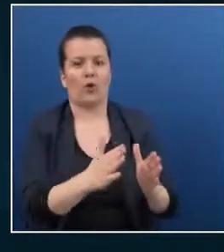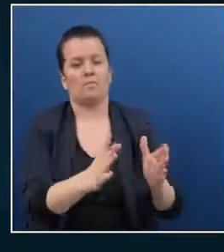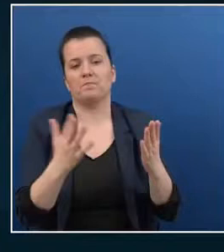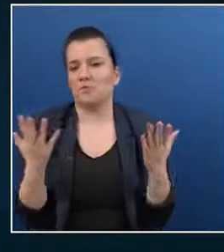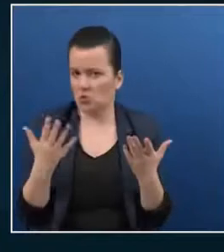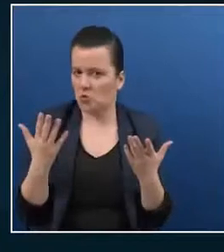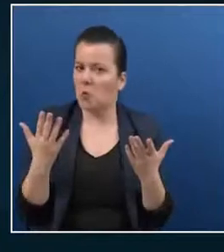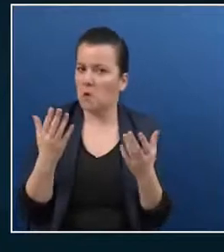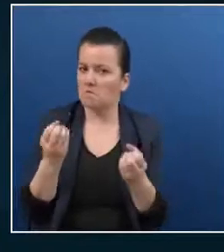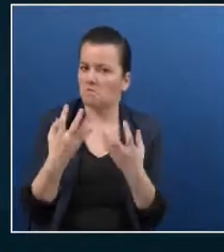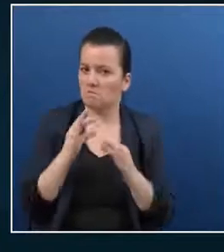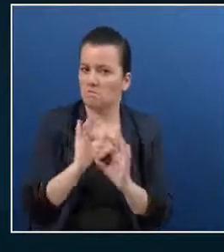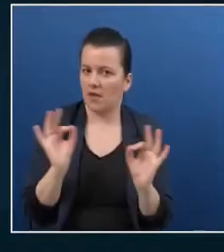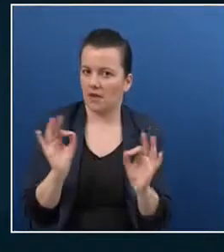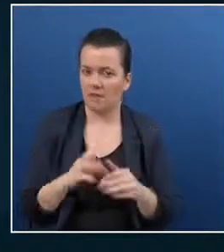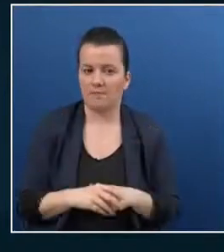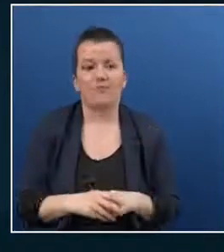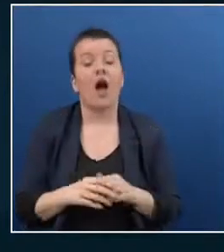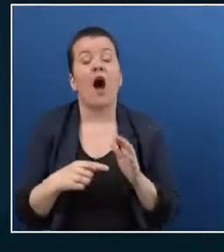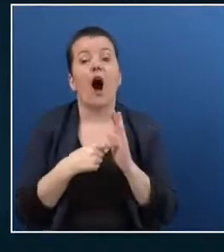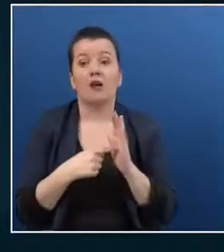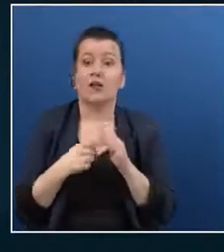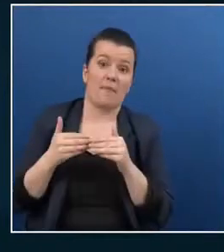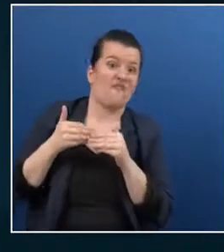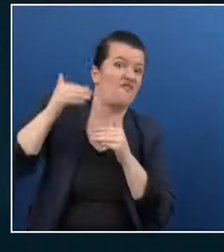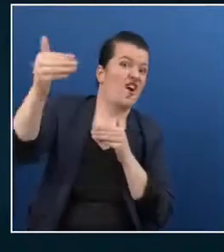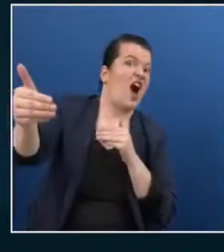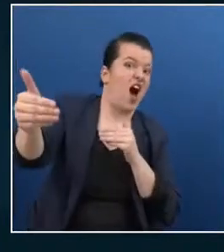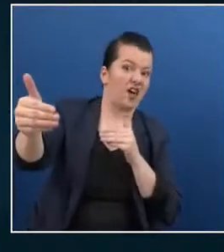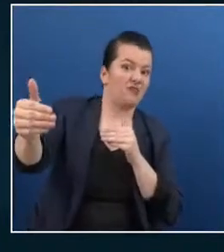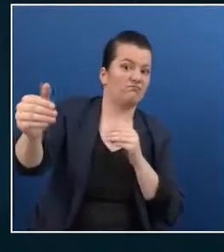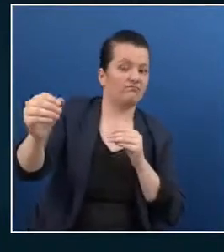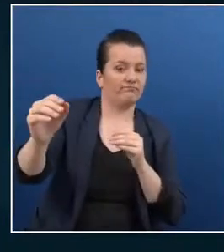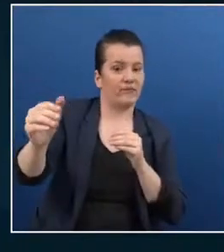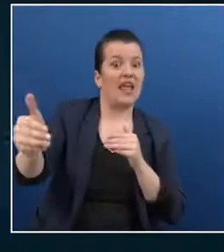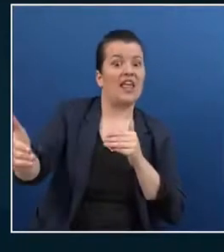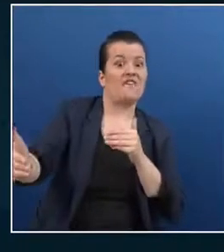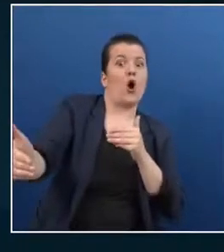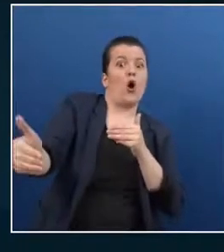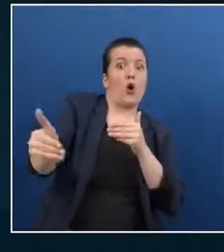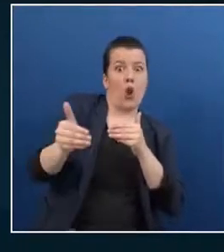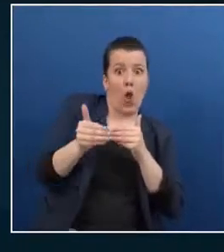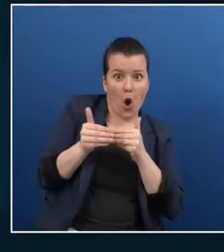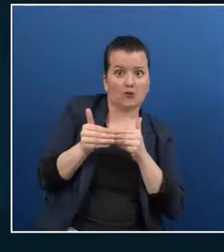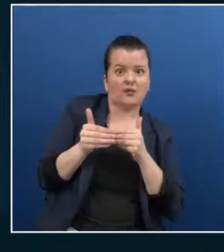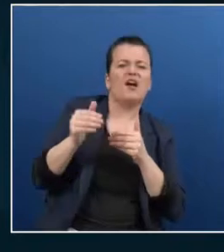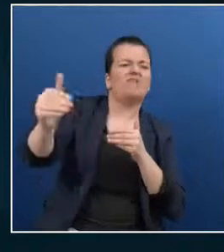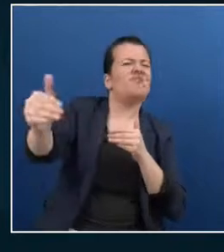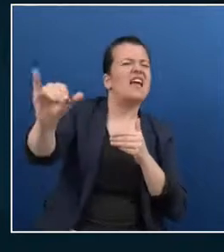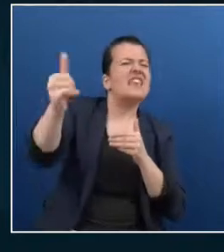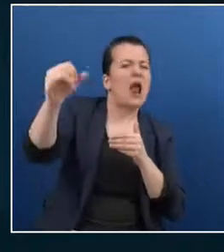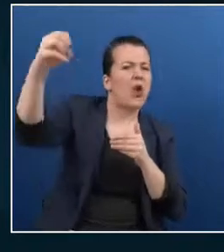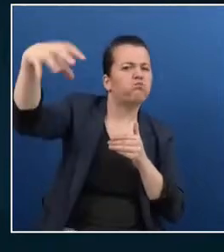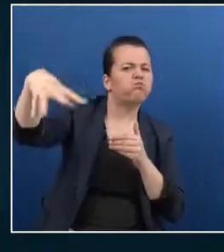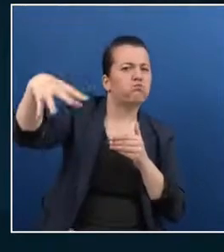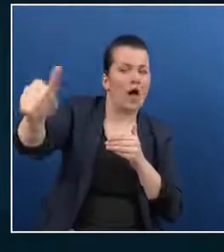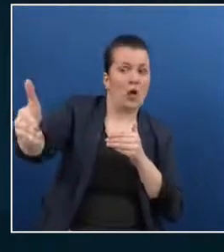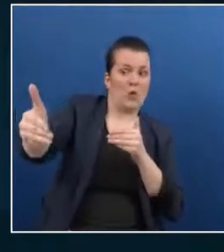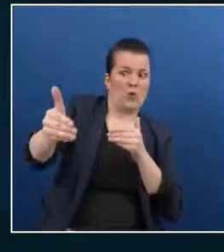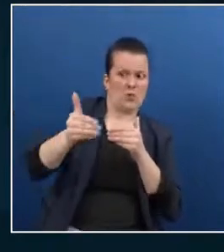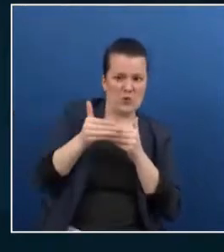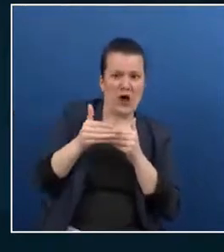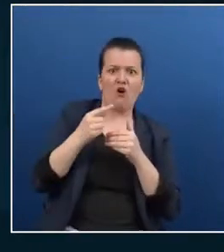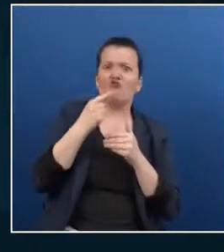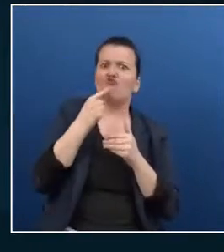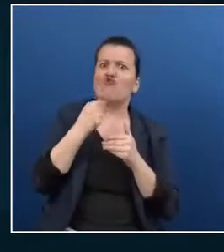happened closer to you, a sensor would turn the light bulb red, you'd get a different kind of vibration, and you'd say, ooh, I have to get